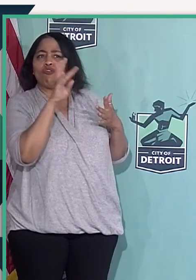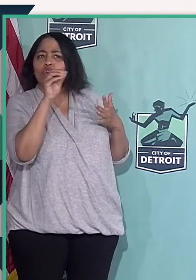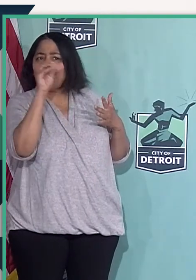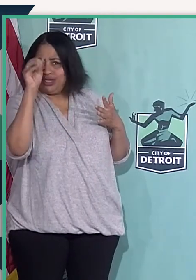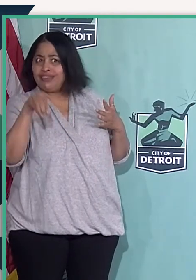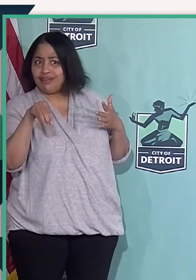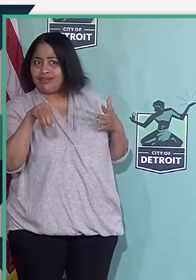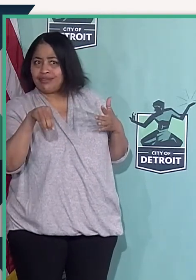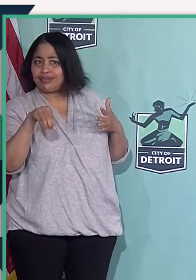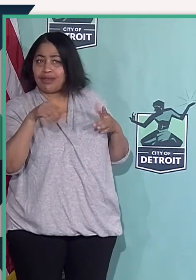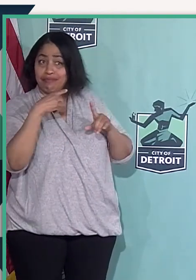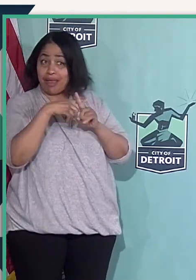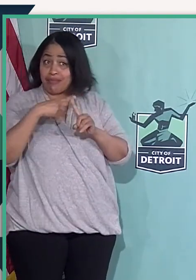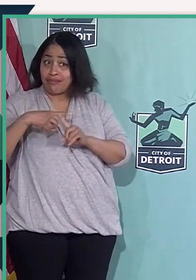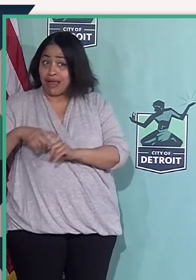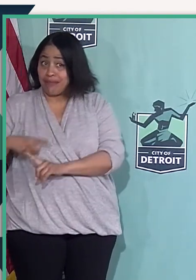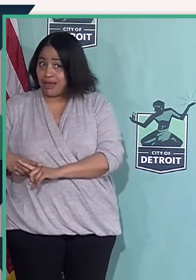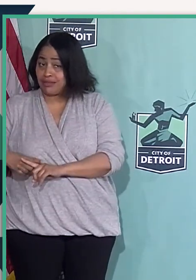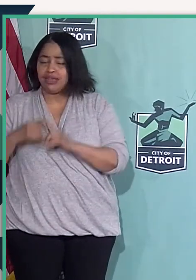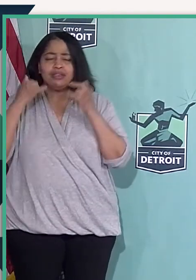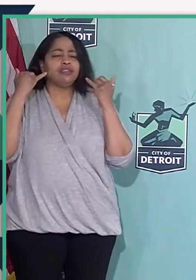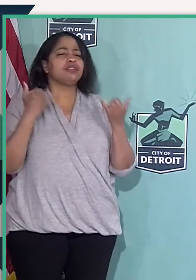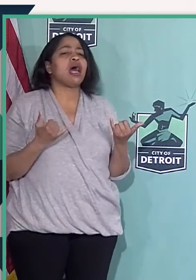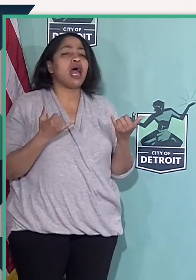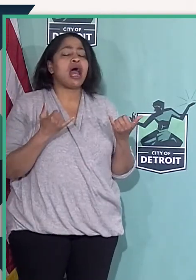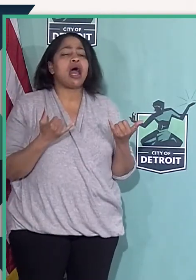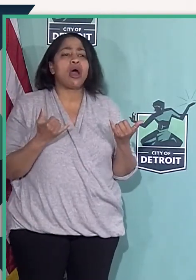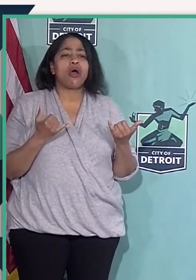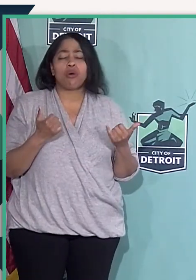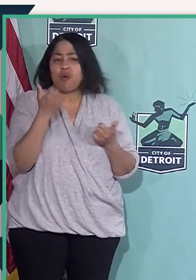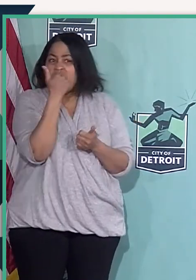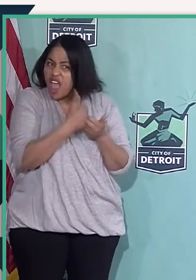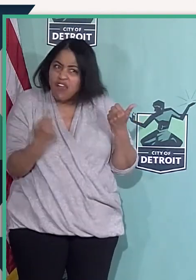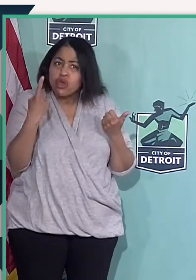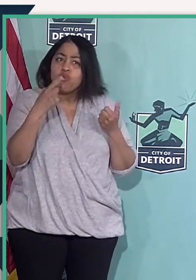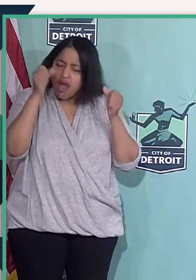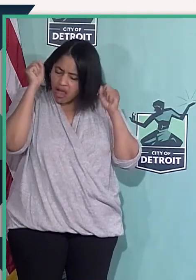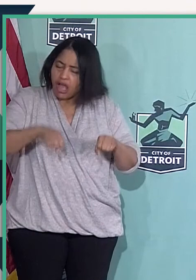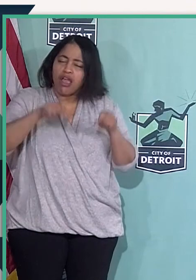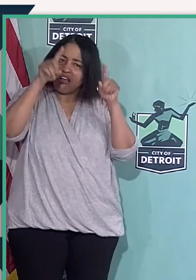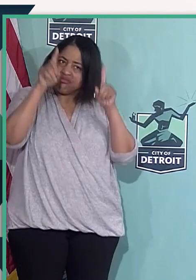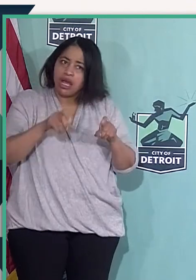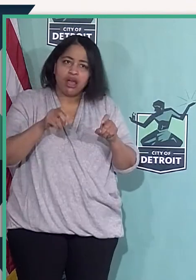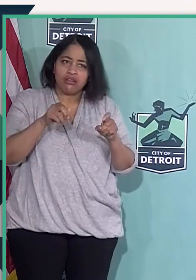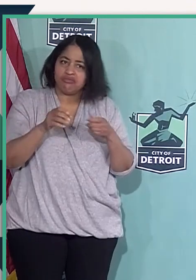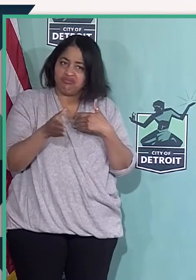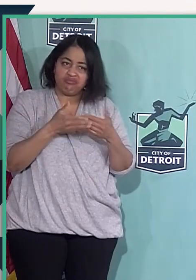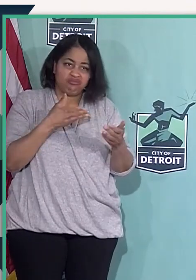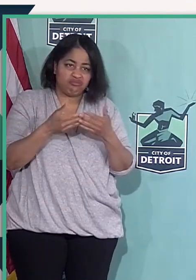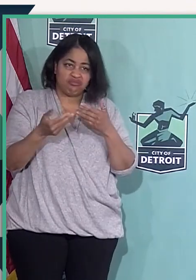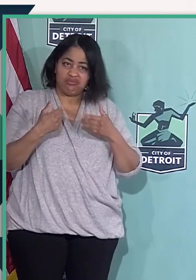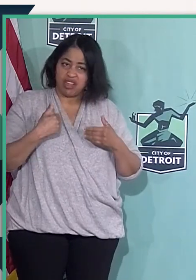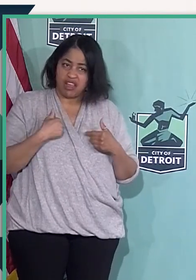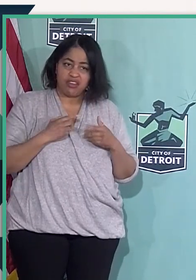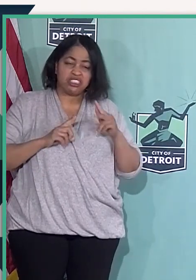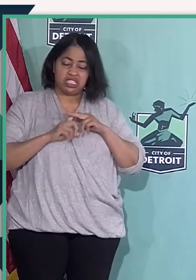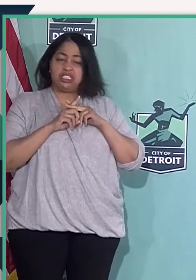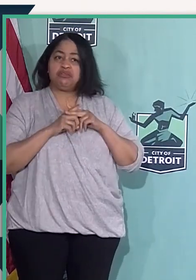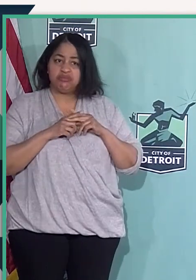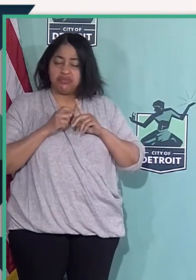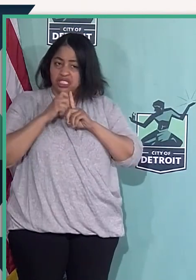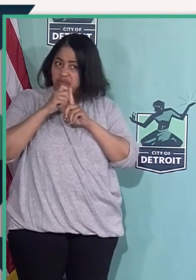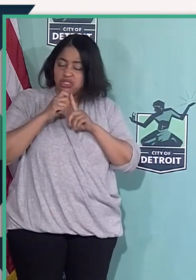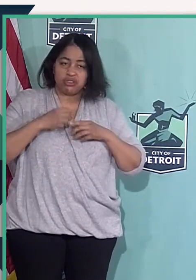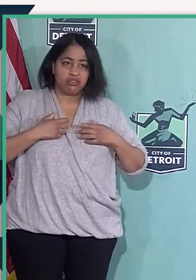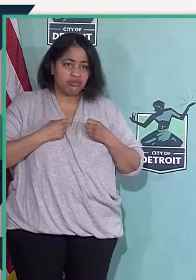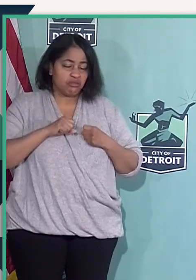40% positive. Now, everybody can be tested, and we're running about 10% positive.